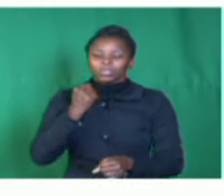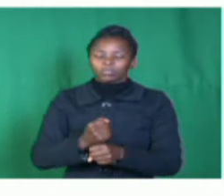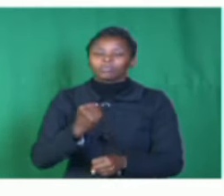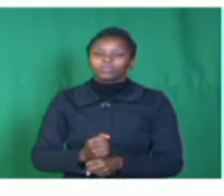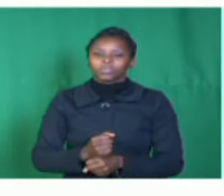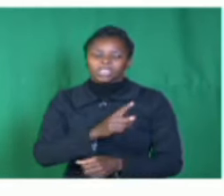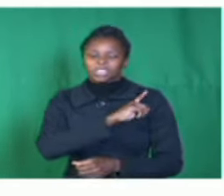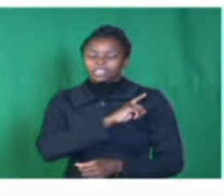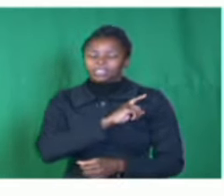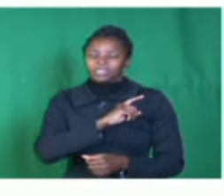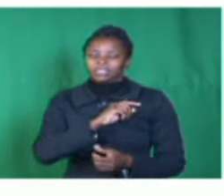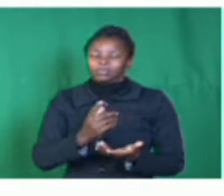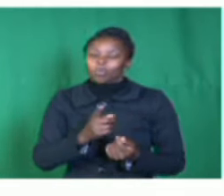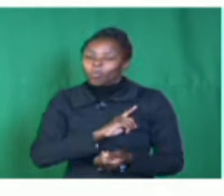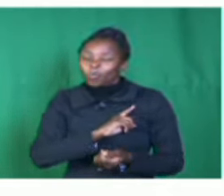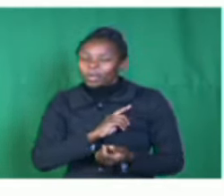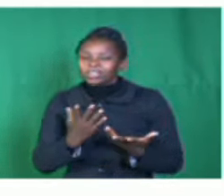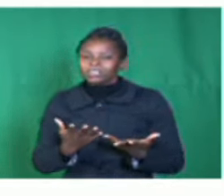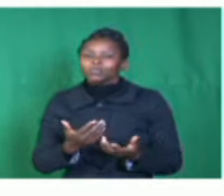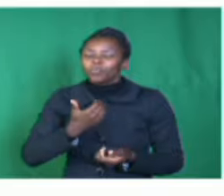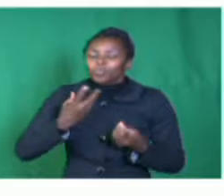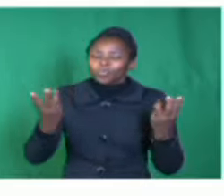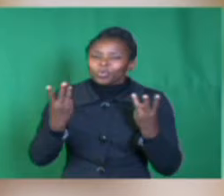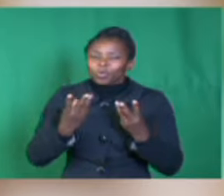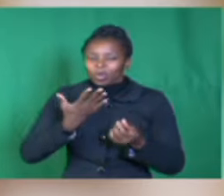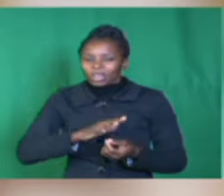nurses, doctors, and etc. and etc.